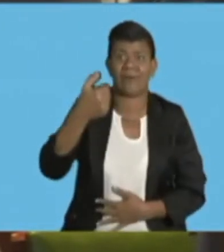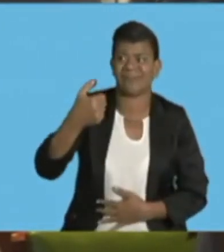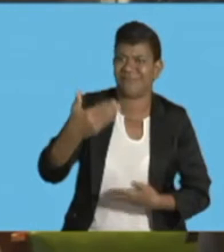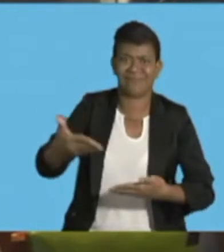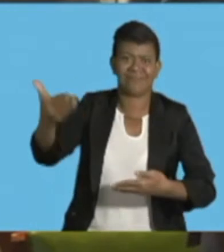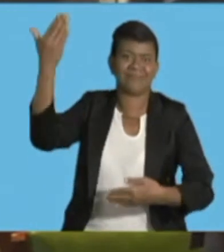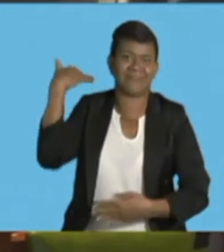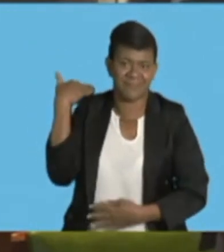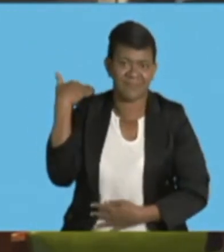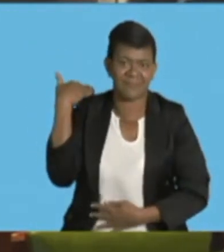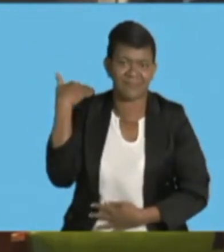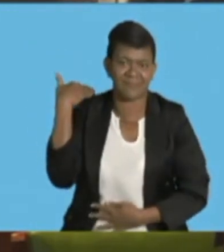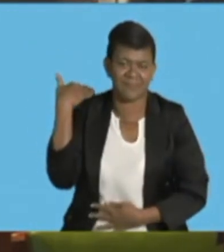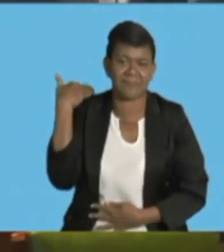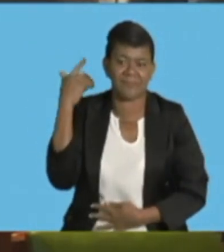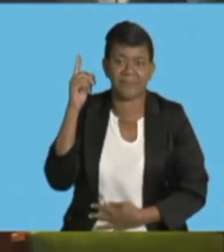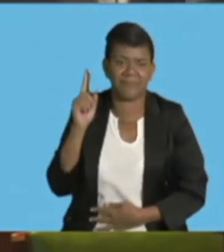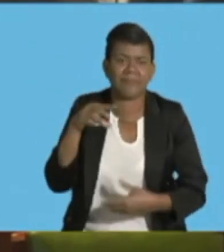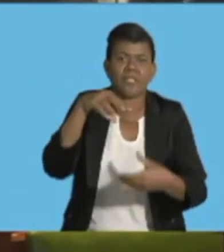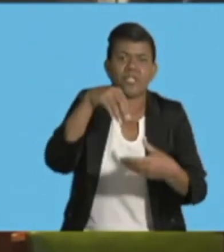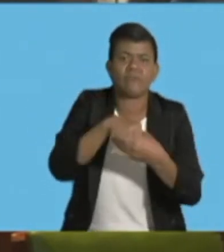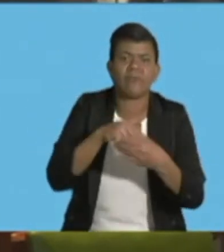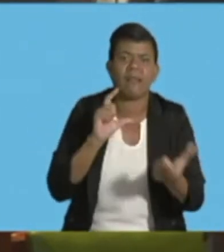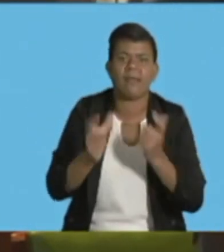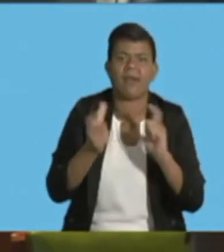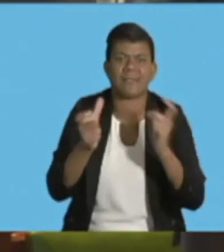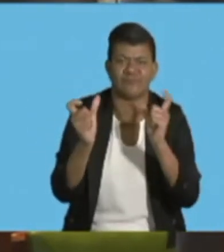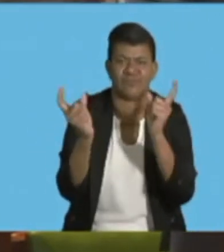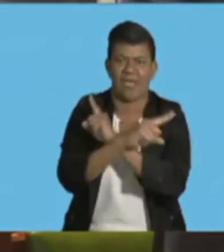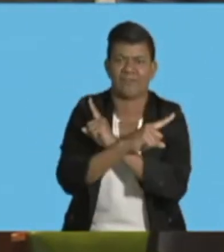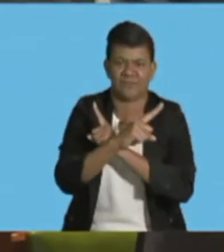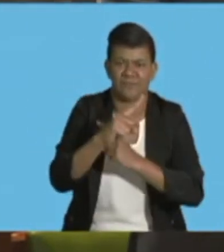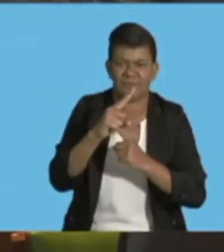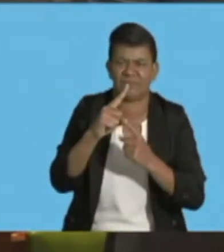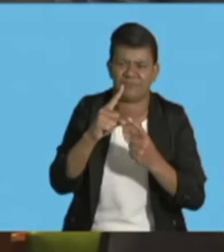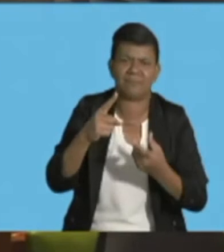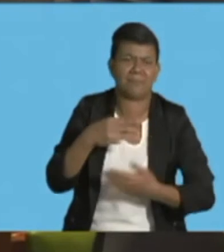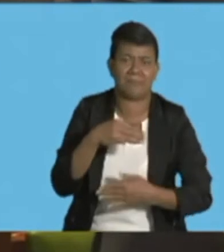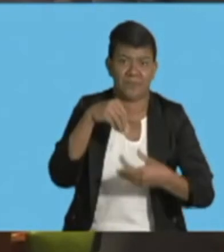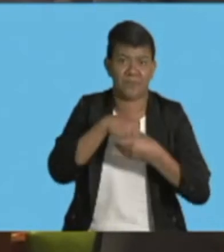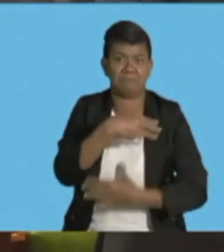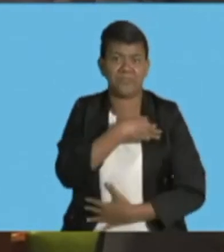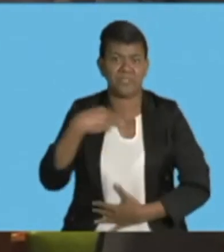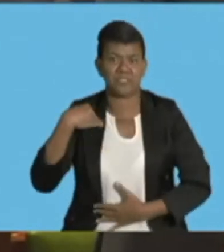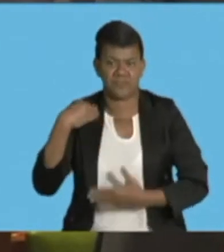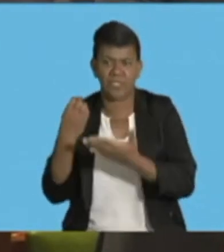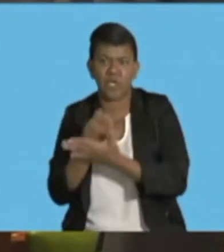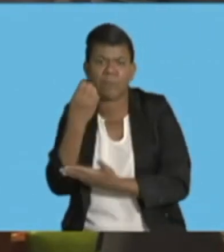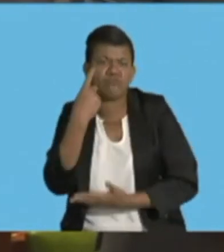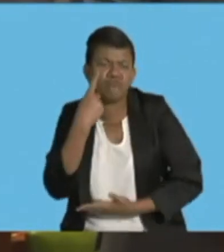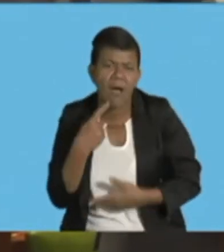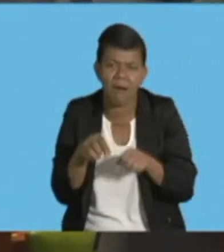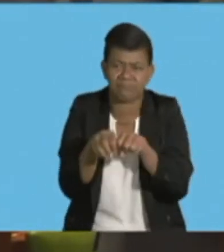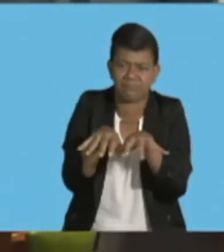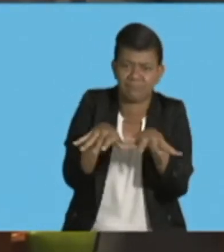and in fact embedded climate change department or division within the Ministry of Economy to mainstream our climate change